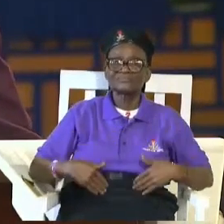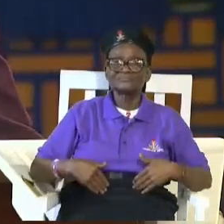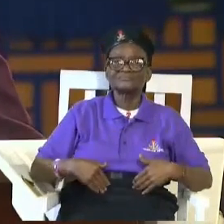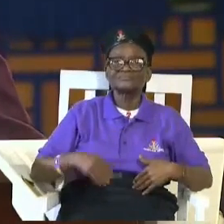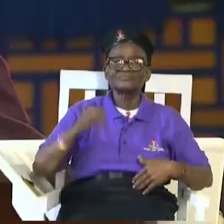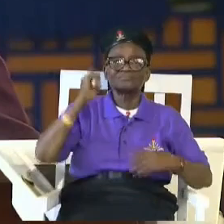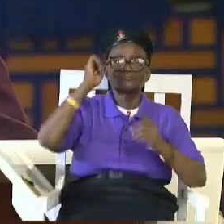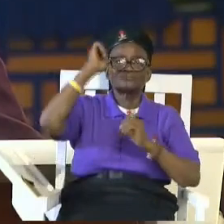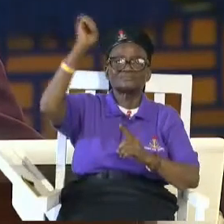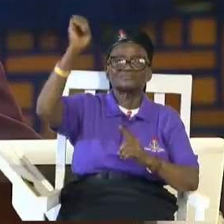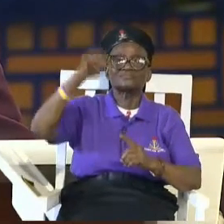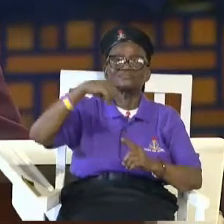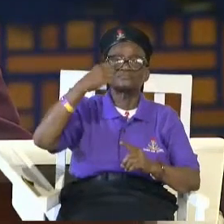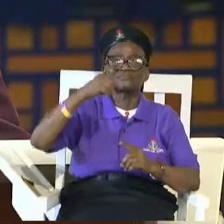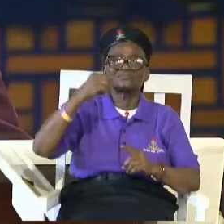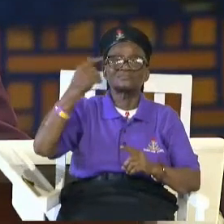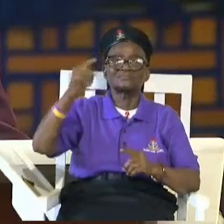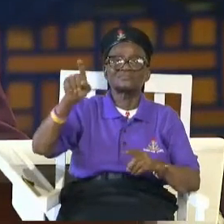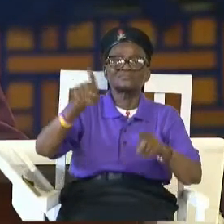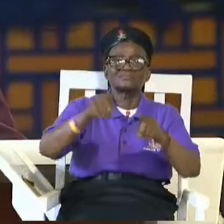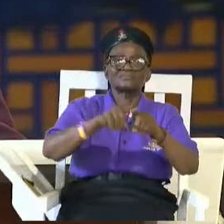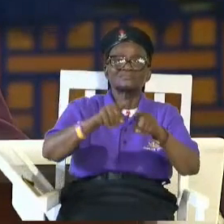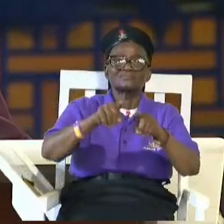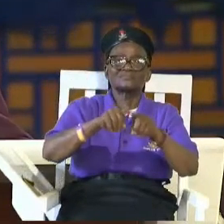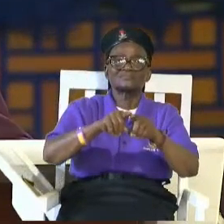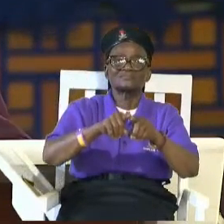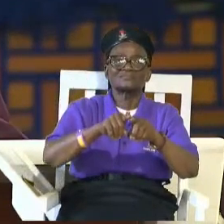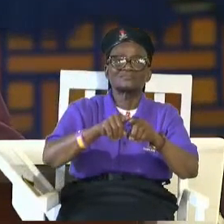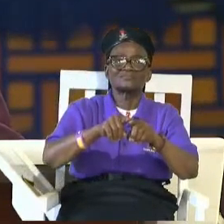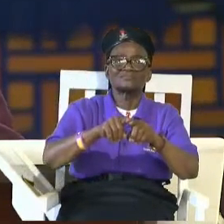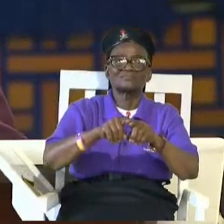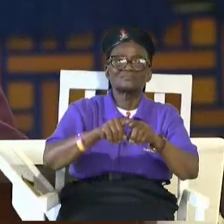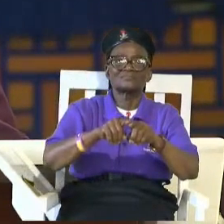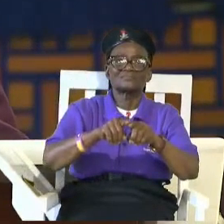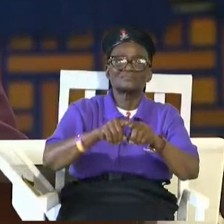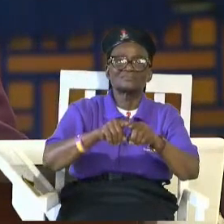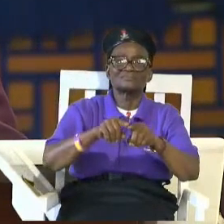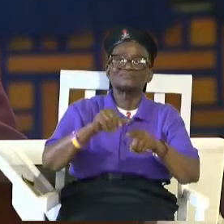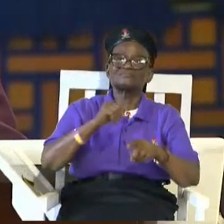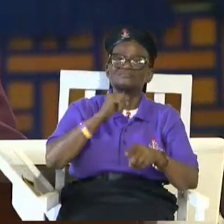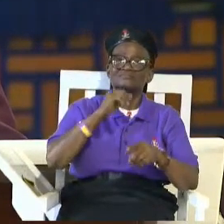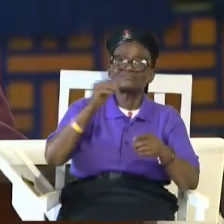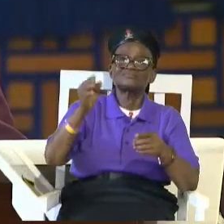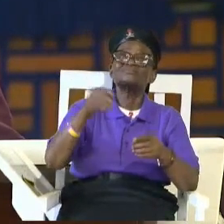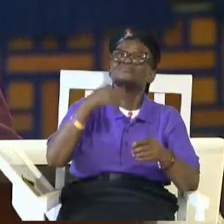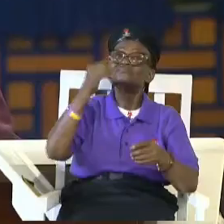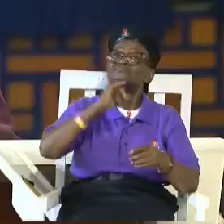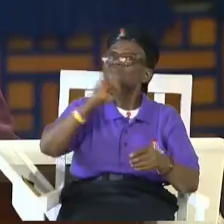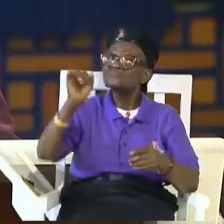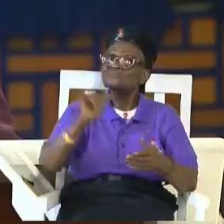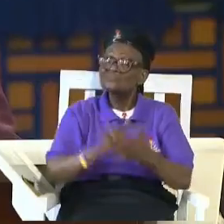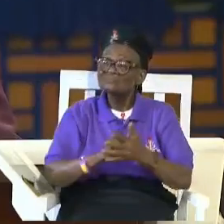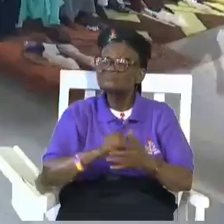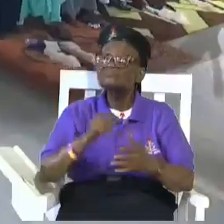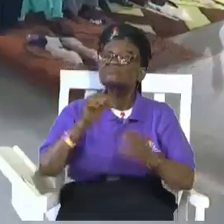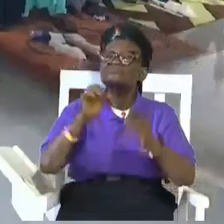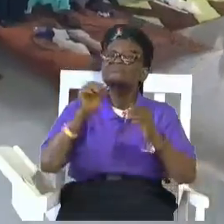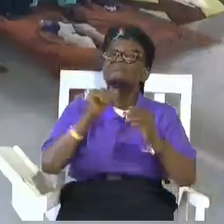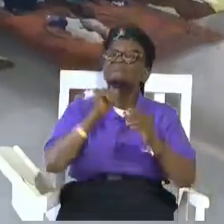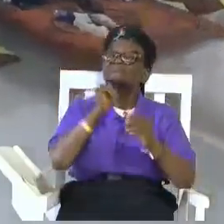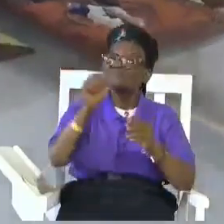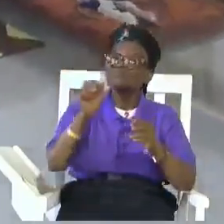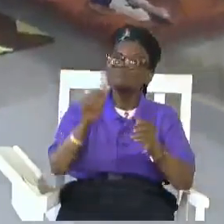He said, the saying that not every day is Christmas will no longer apply to you.